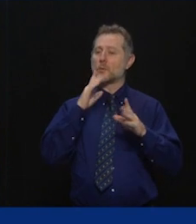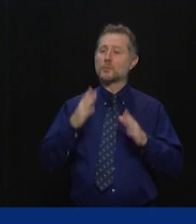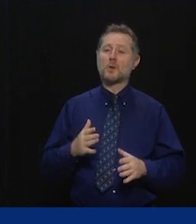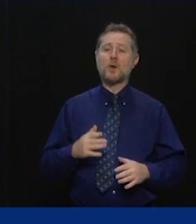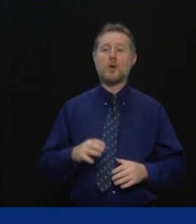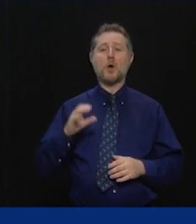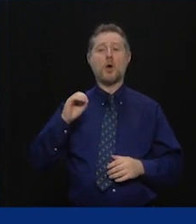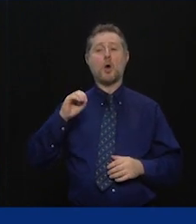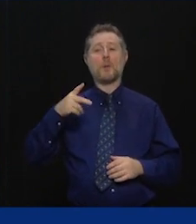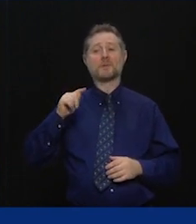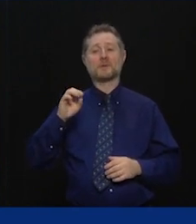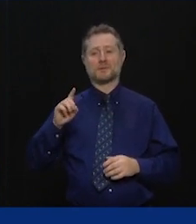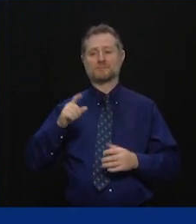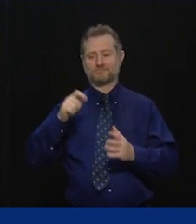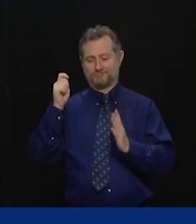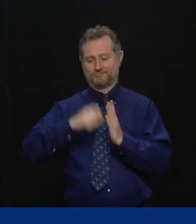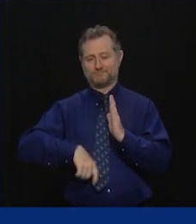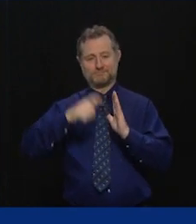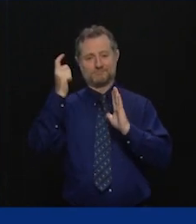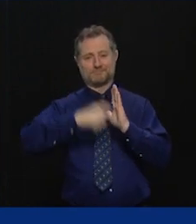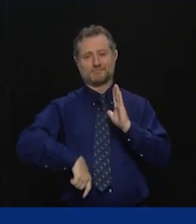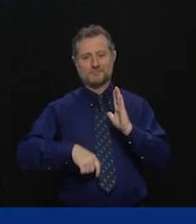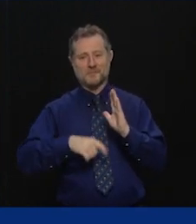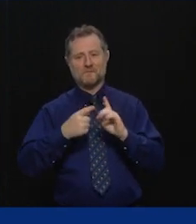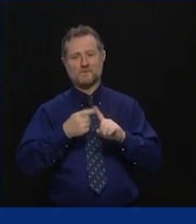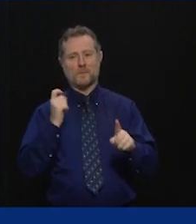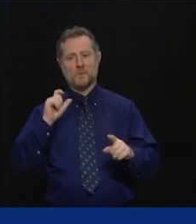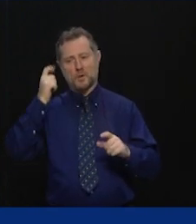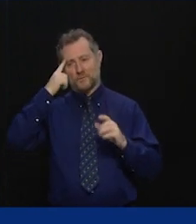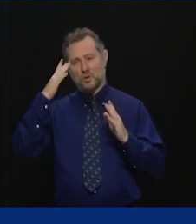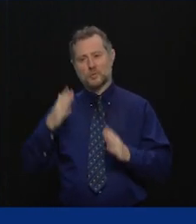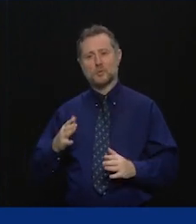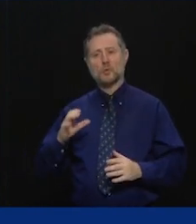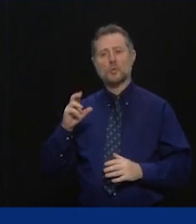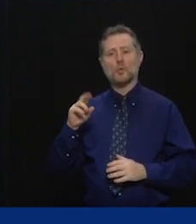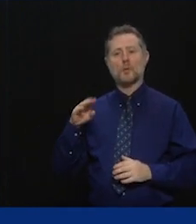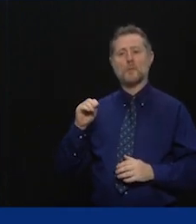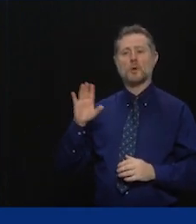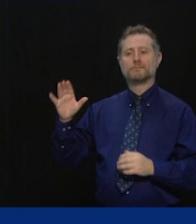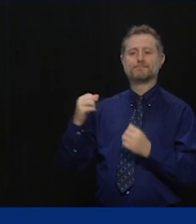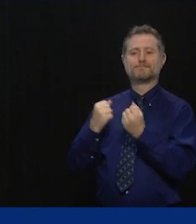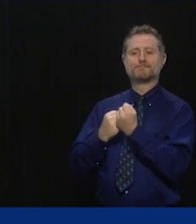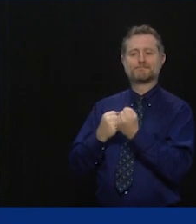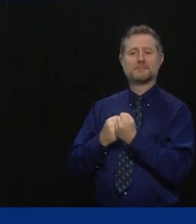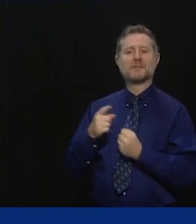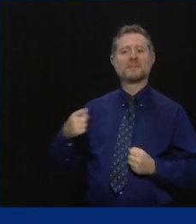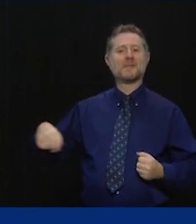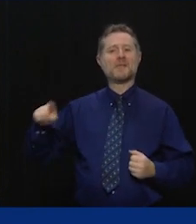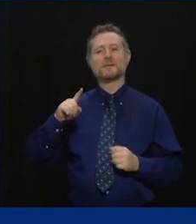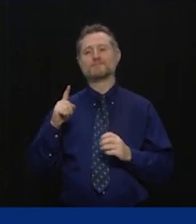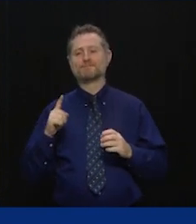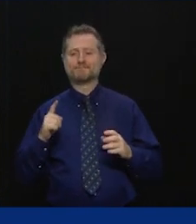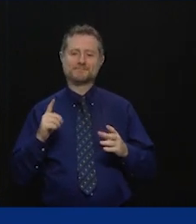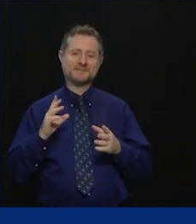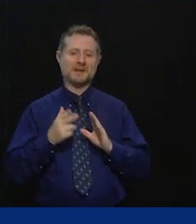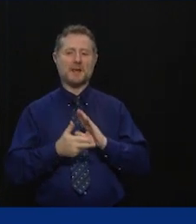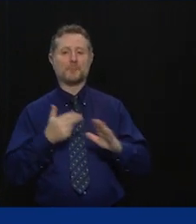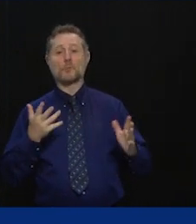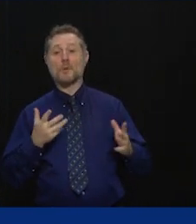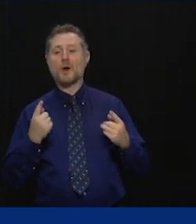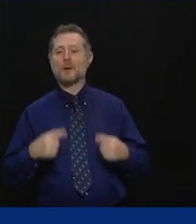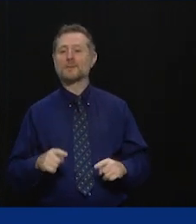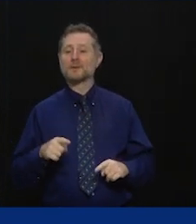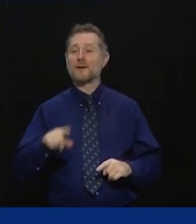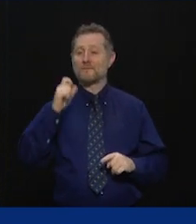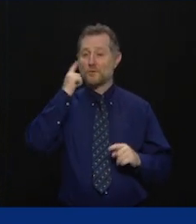from an ally of Governor Cuomo's, which refers what happened at Cuomo as a, quote, coup. I'm wondering if you can comment, number one, on the appropriateness